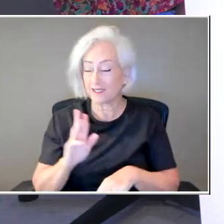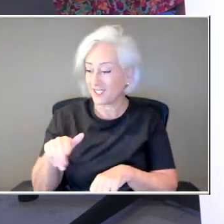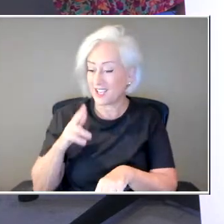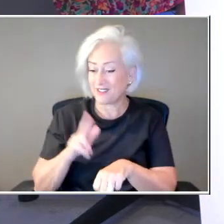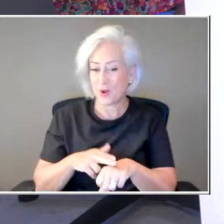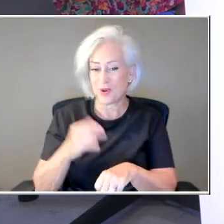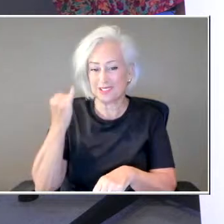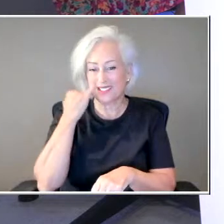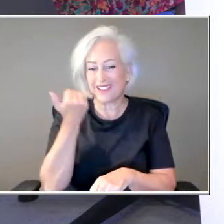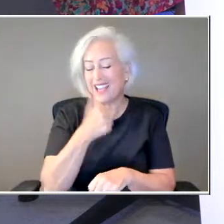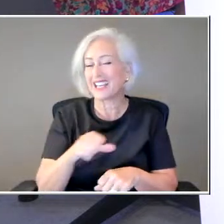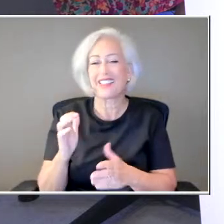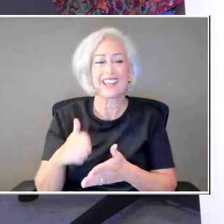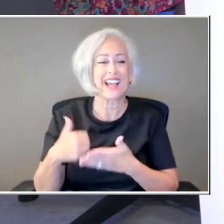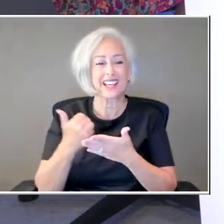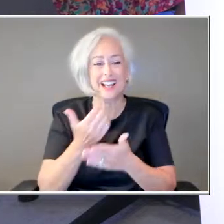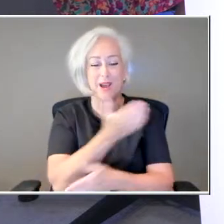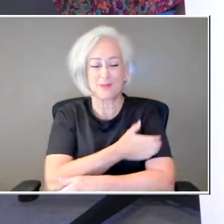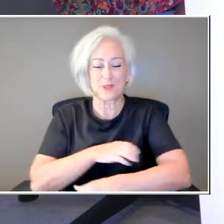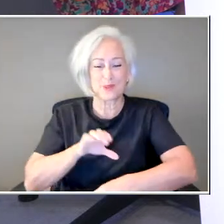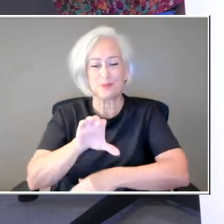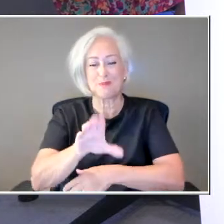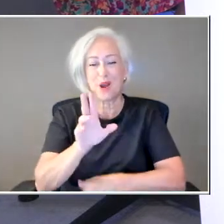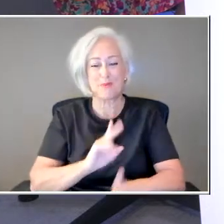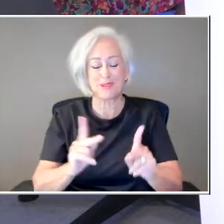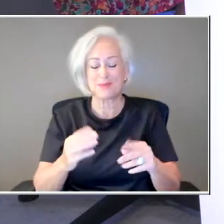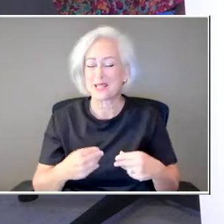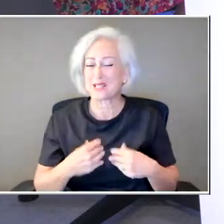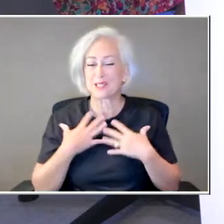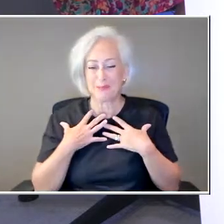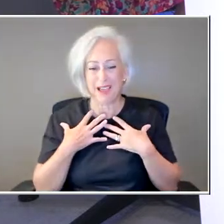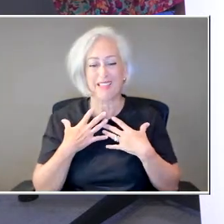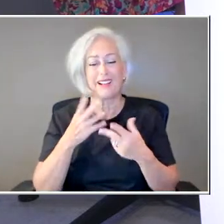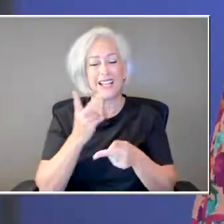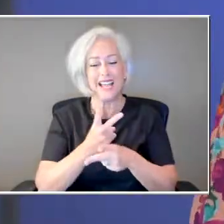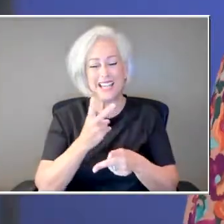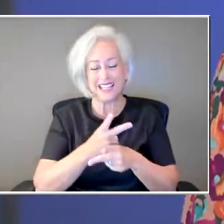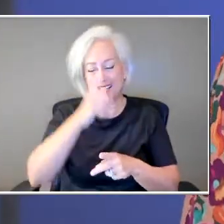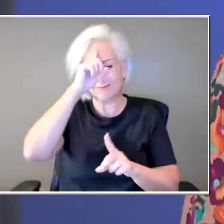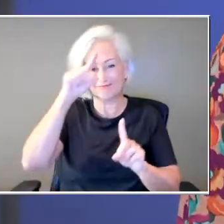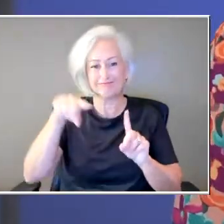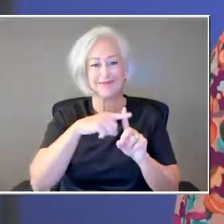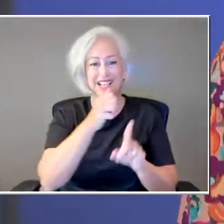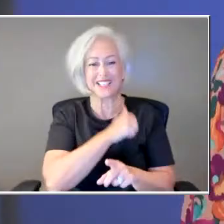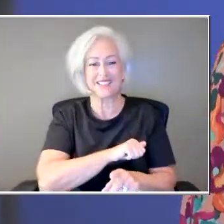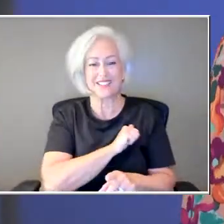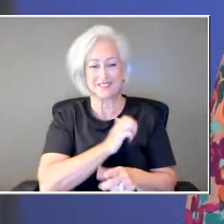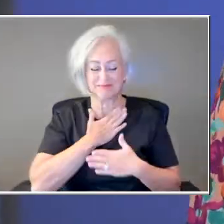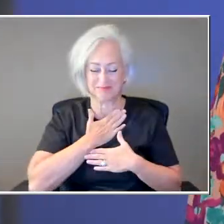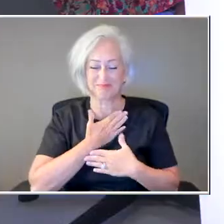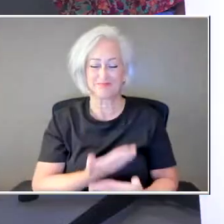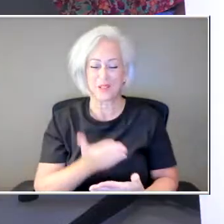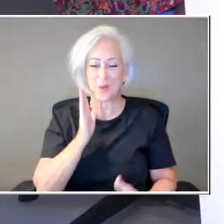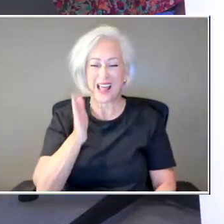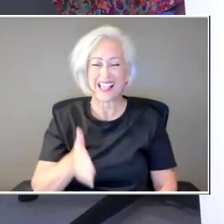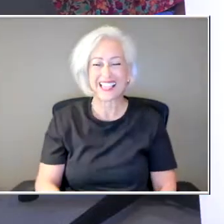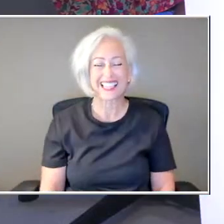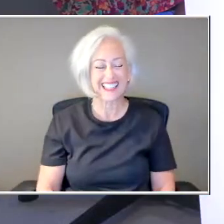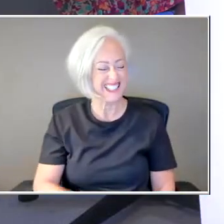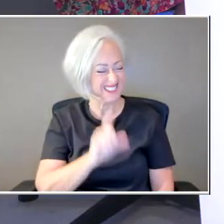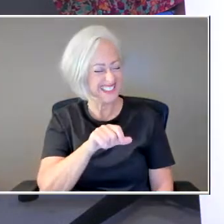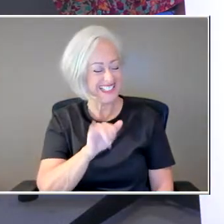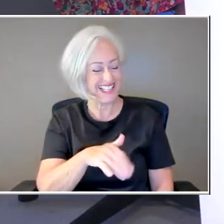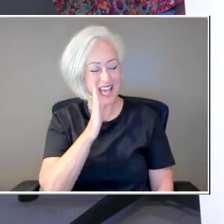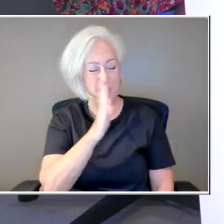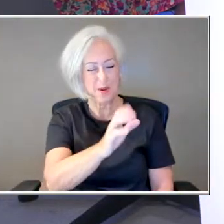that I can help empower people or inspire them I love that. and keep that power of positive, I'm more than happy to do it. We need lots of Yeah. it, so you'll be Yeah. back. Thank you. Thank